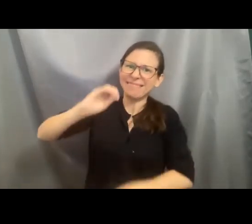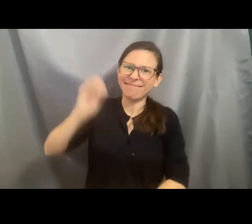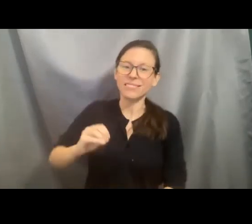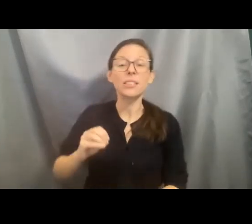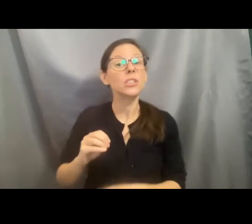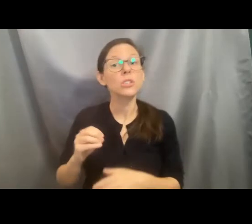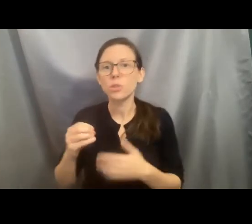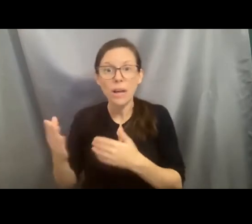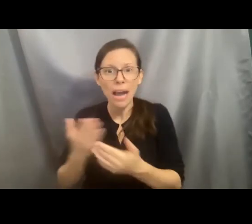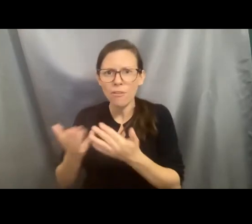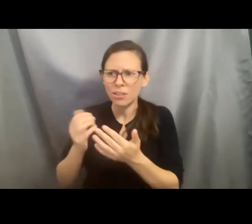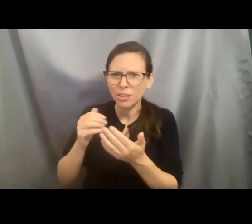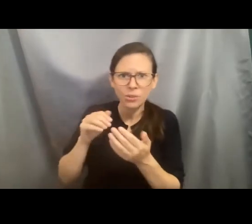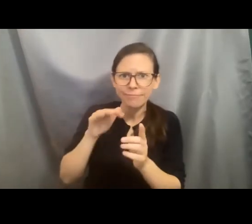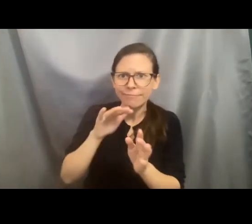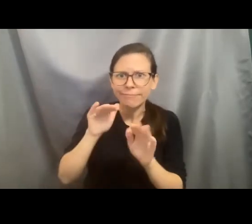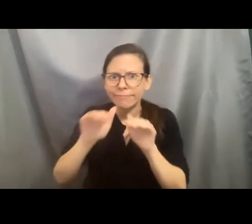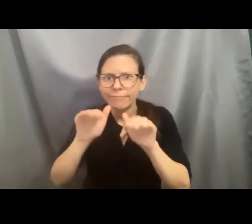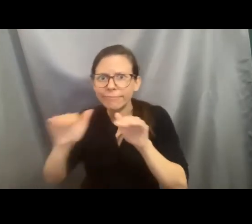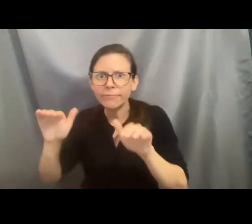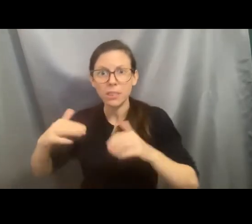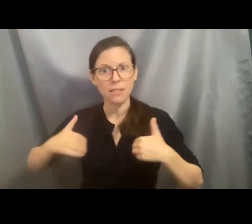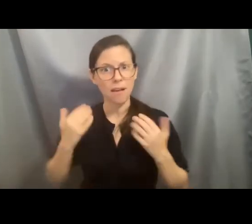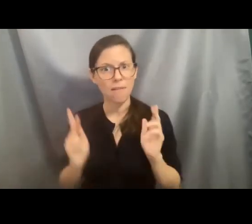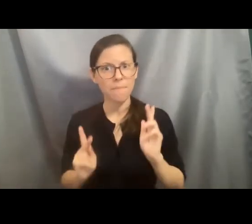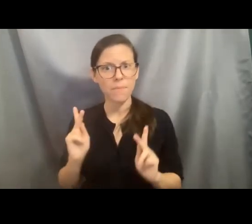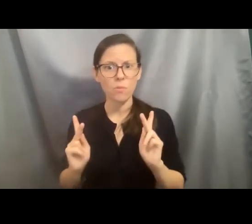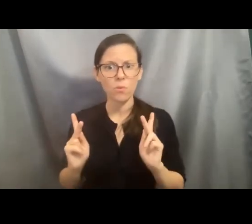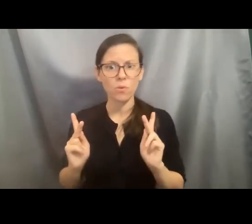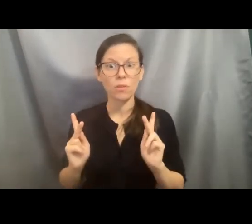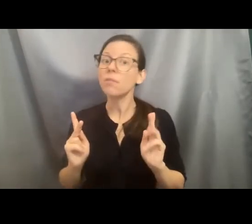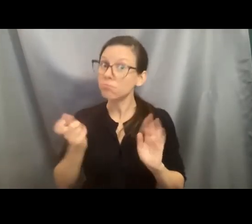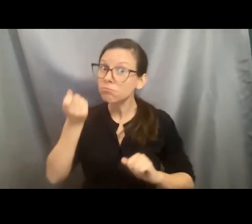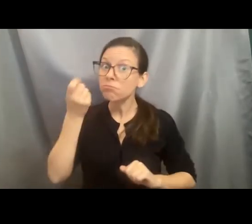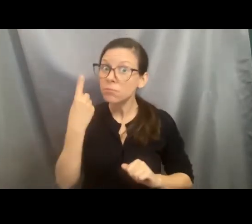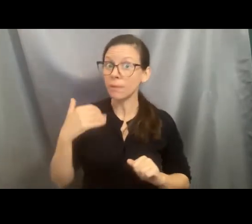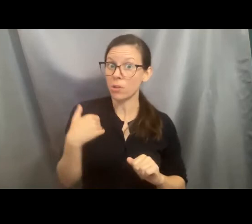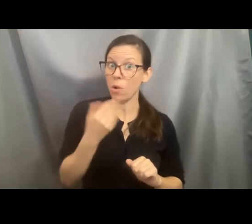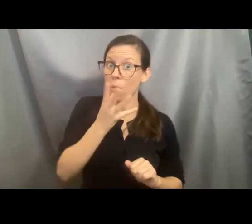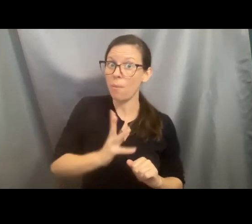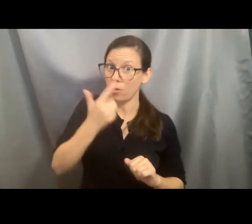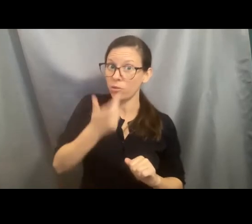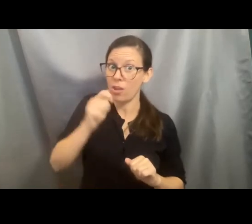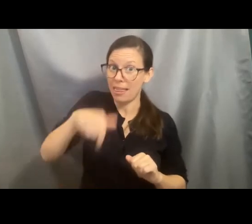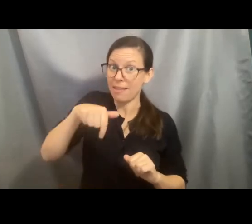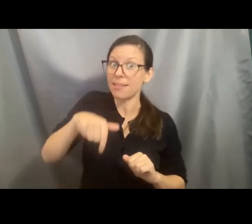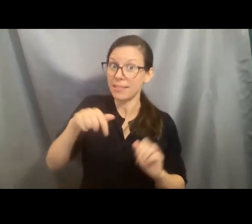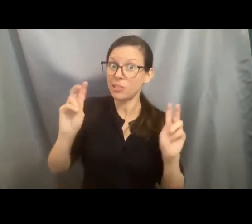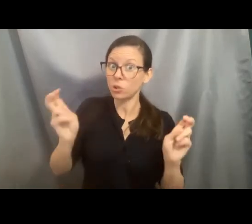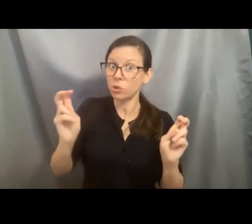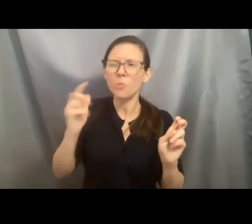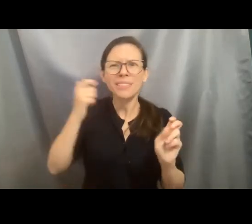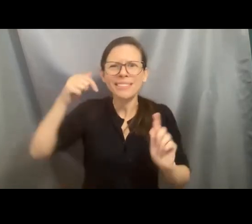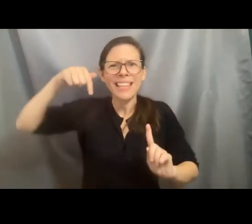young people, and this is an issue that we can energize young women around, because this